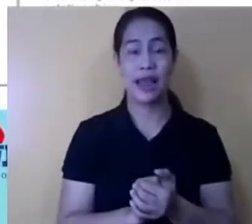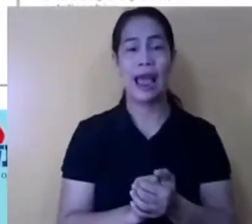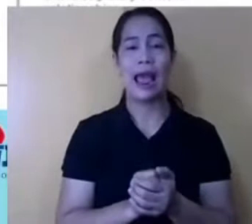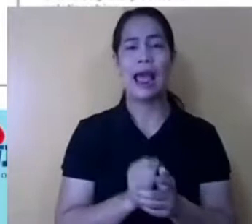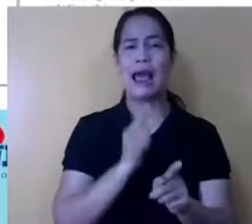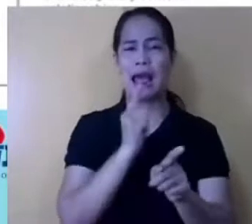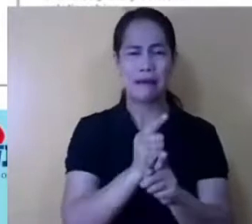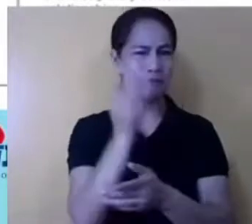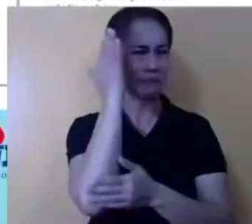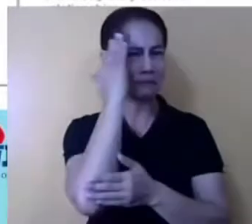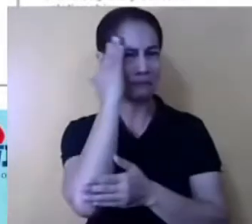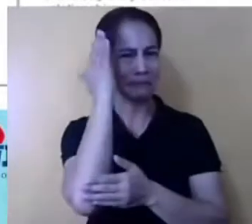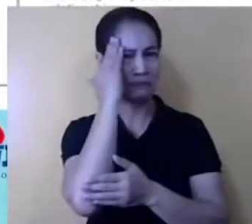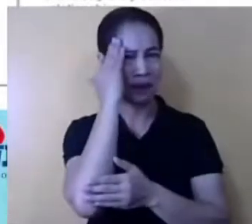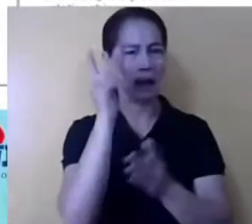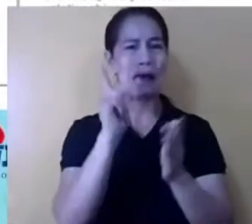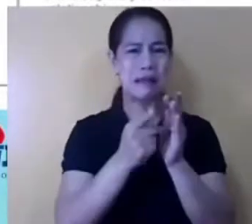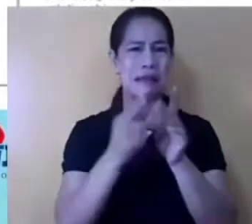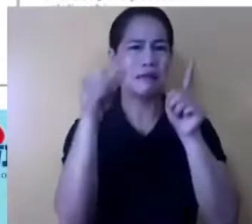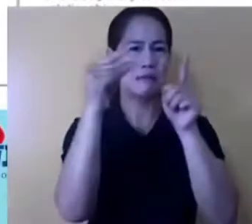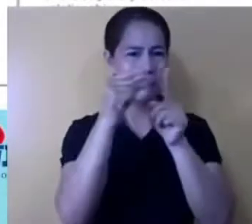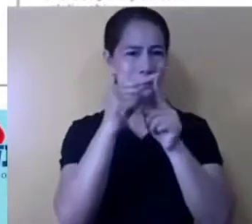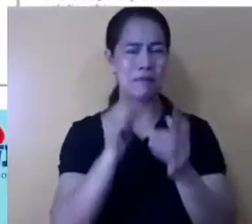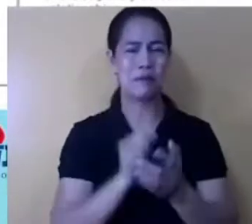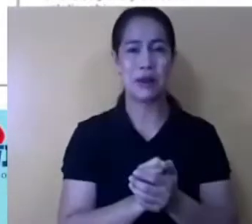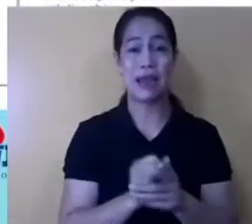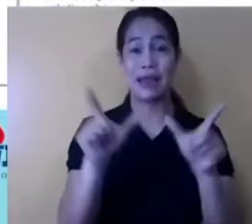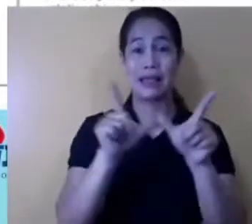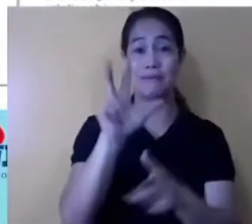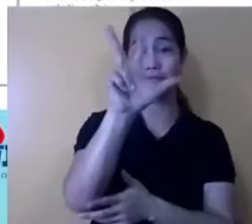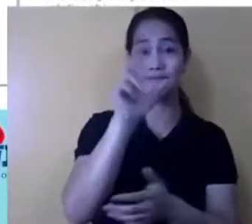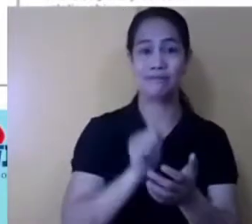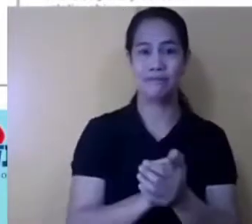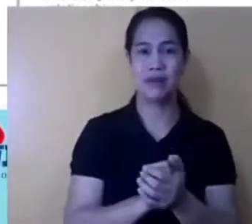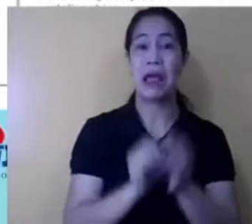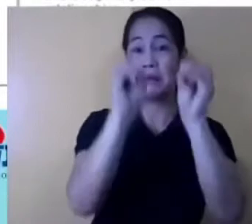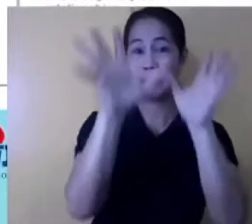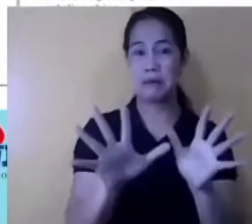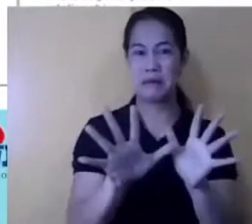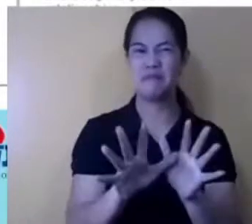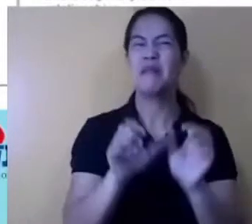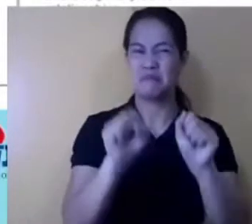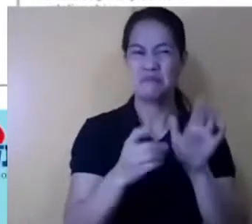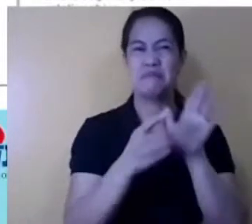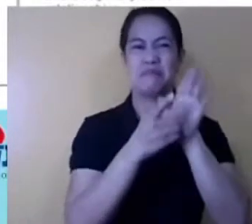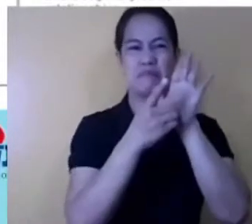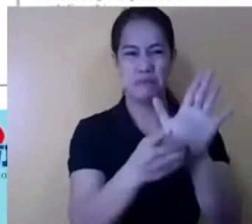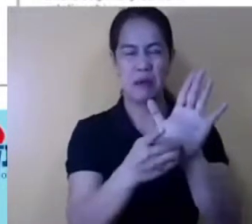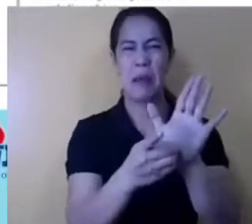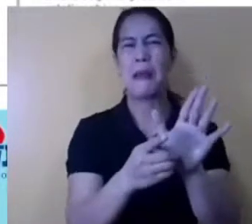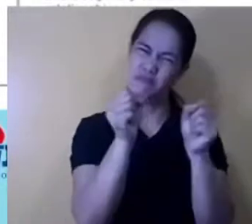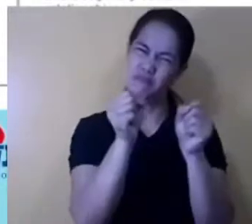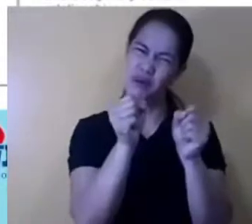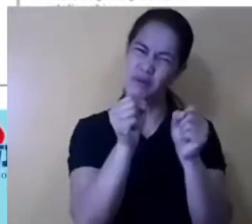key concepts. And level 3, a teacher might still demonstrate some minor content